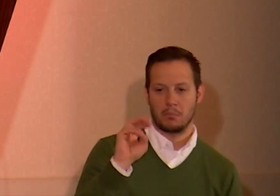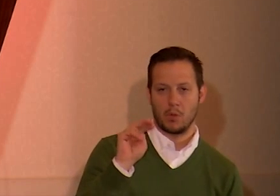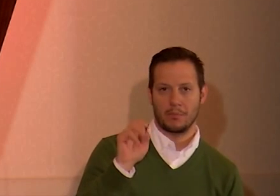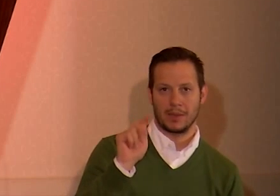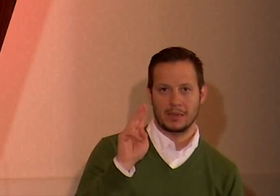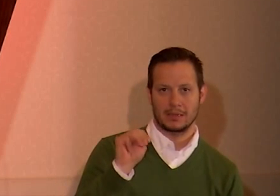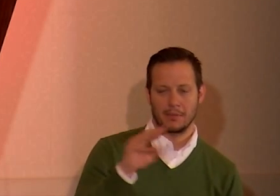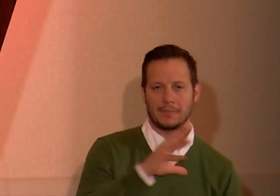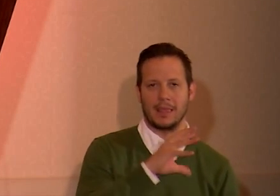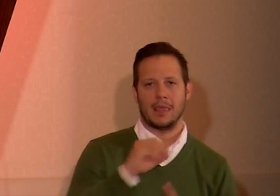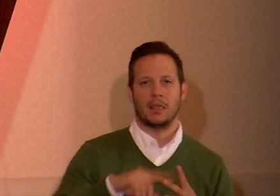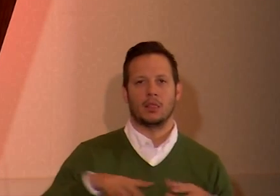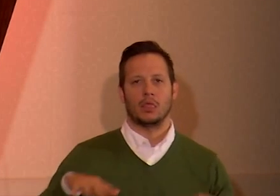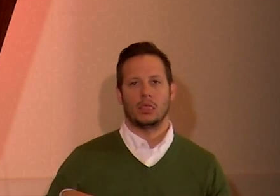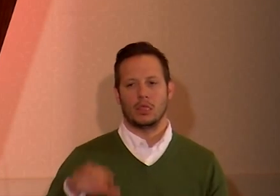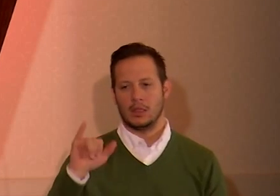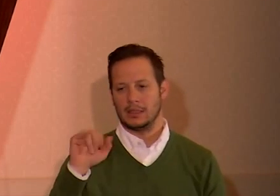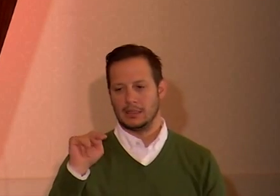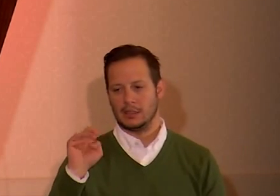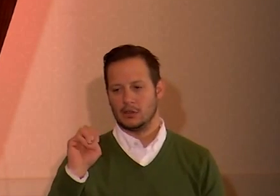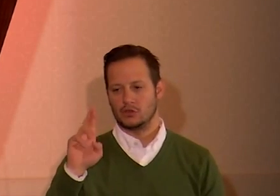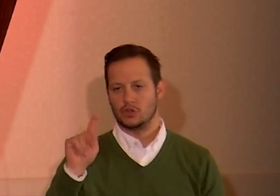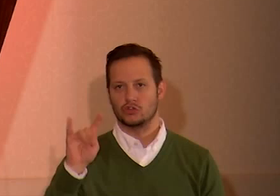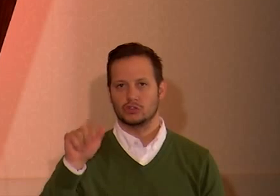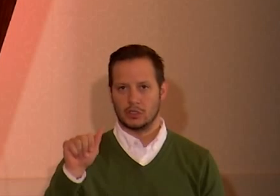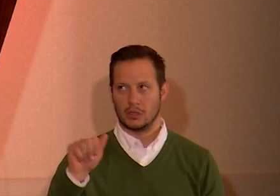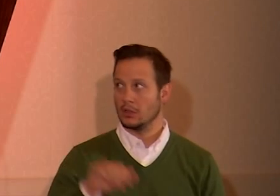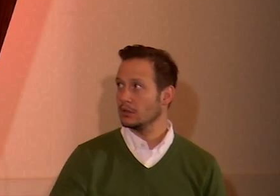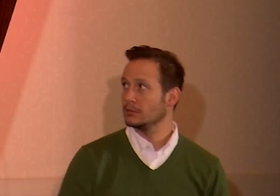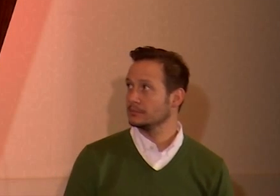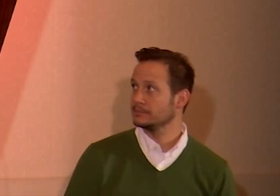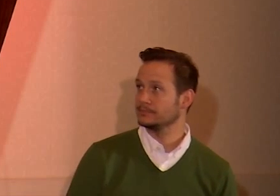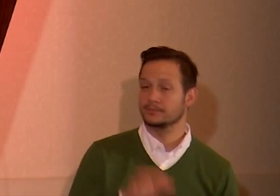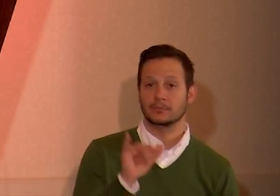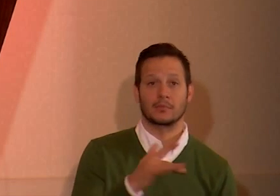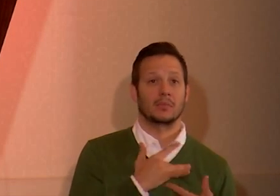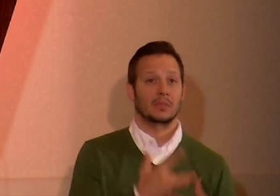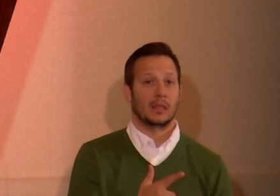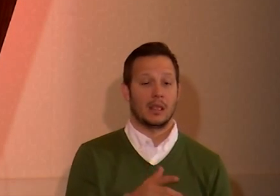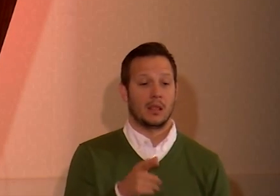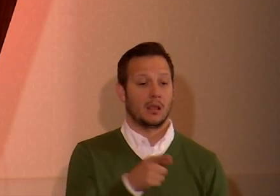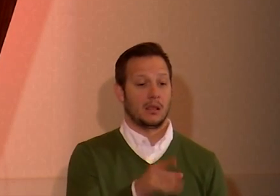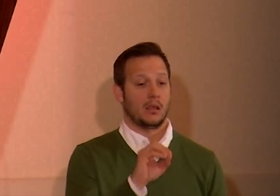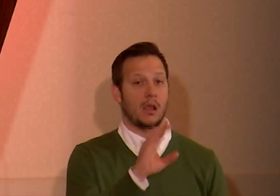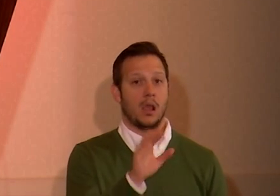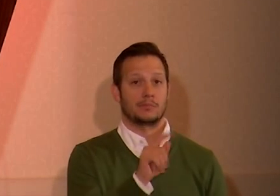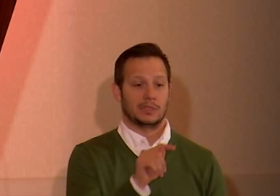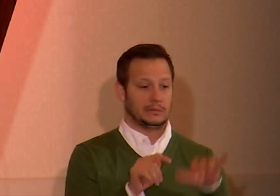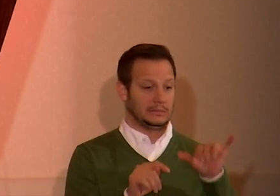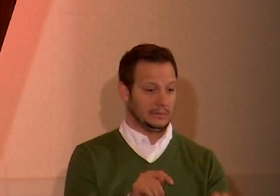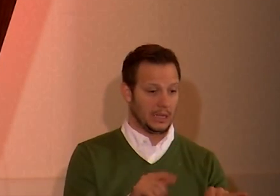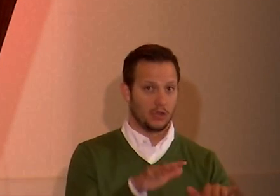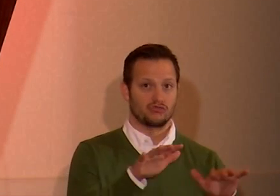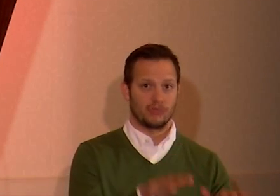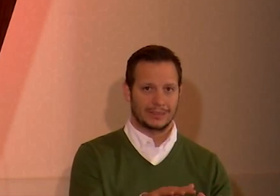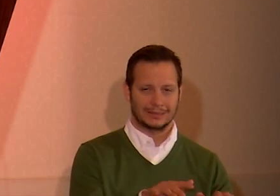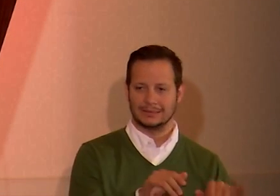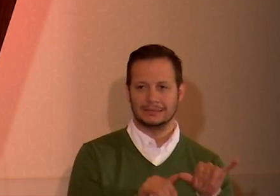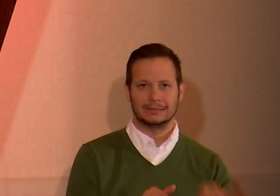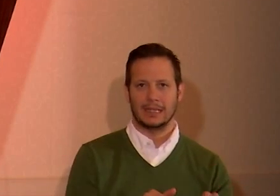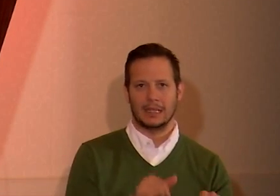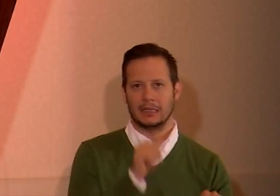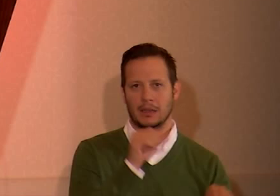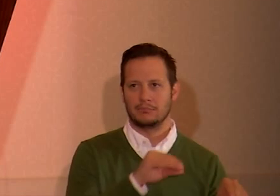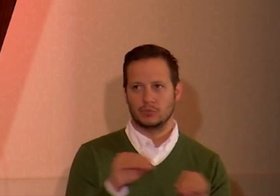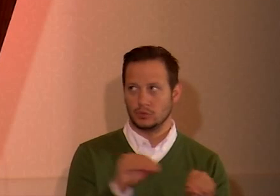from inertia, as in the object at rest tends to stay at rest variety. Momentum to destroy the